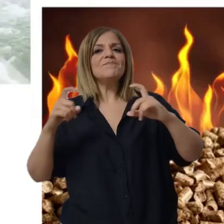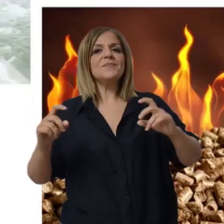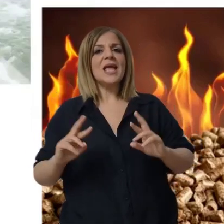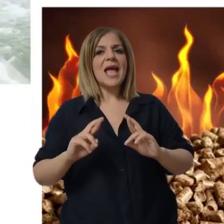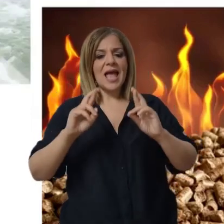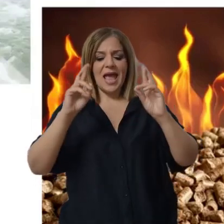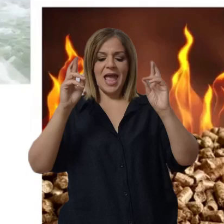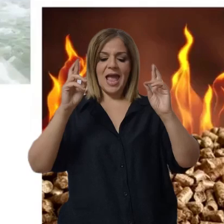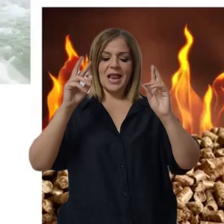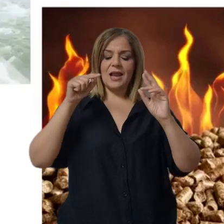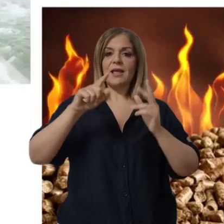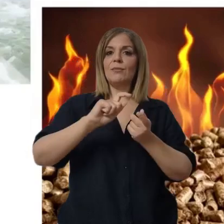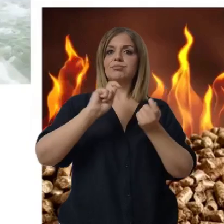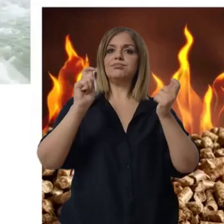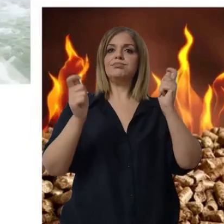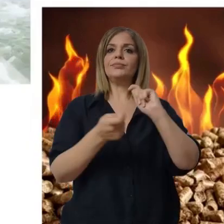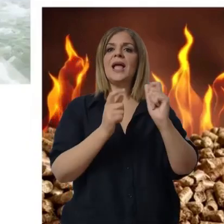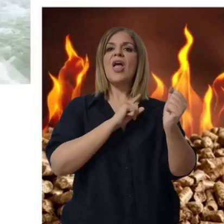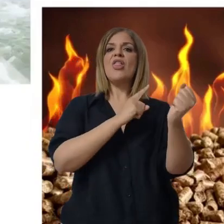to be turned into power.